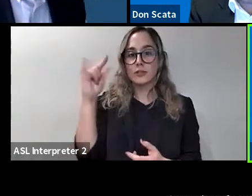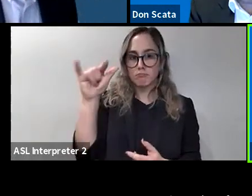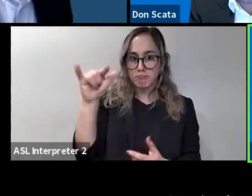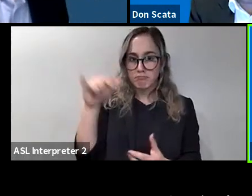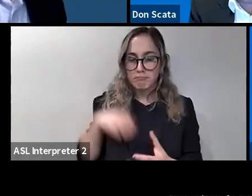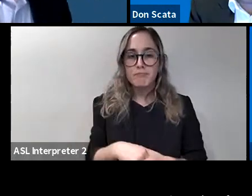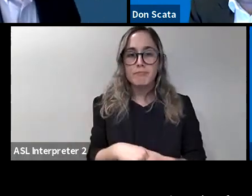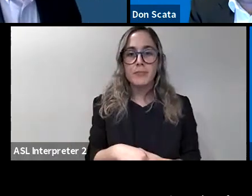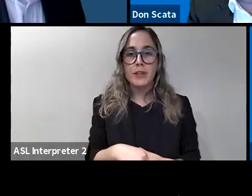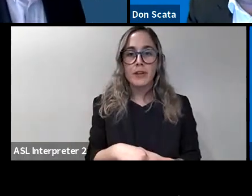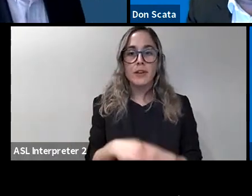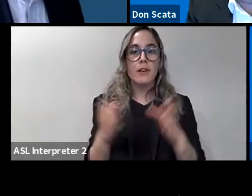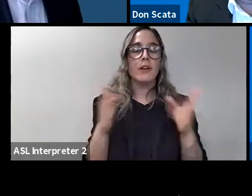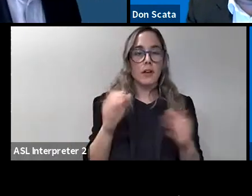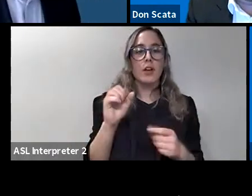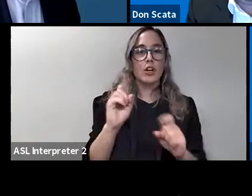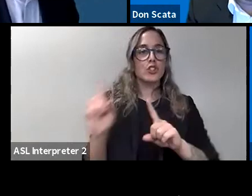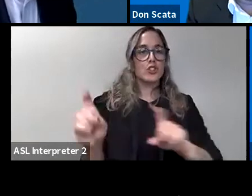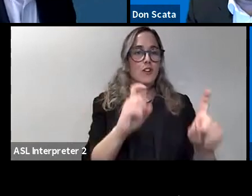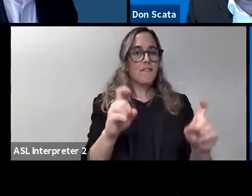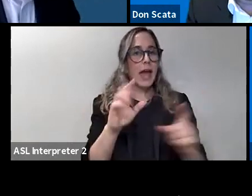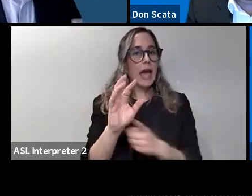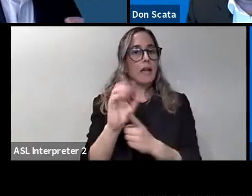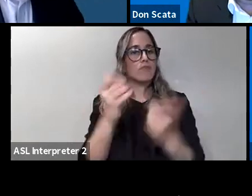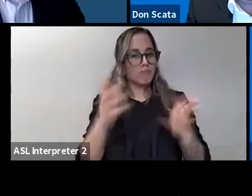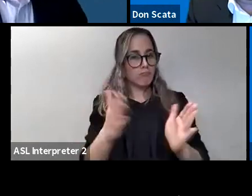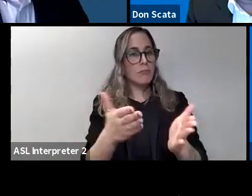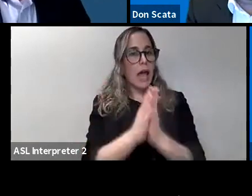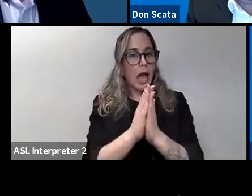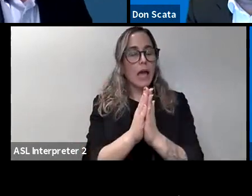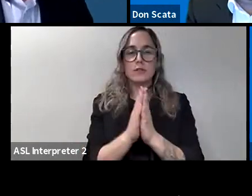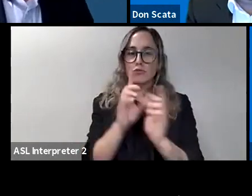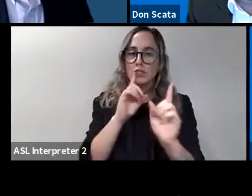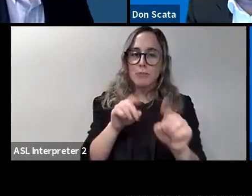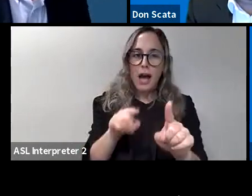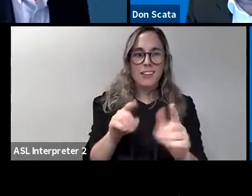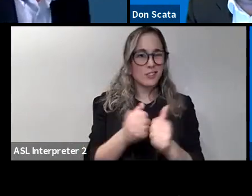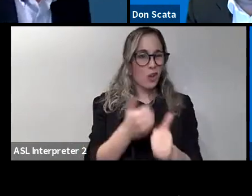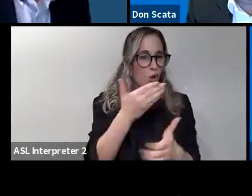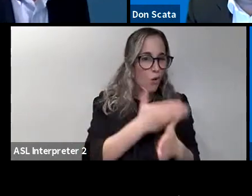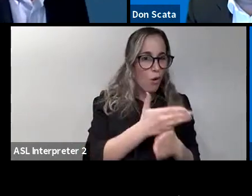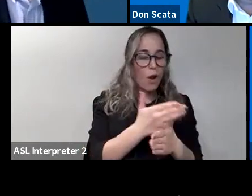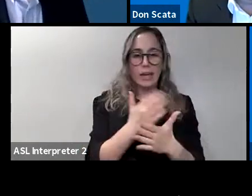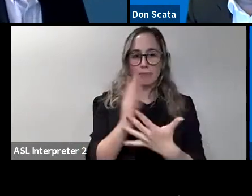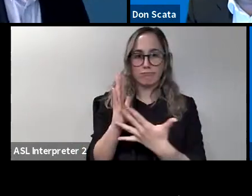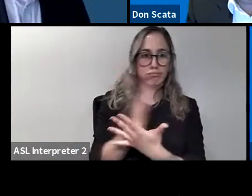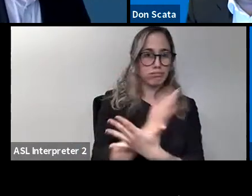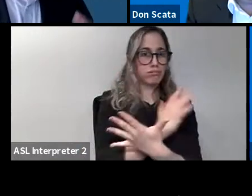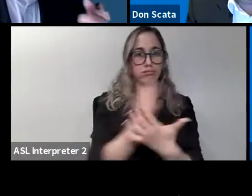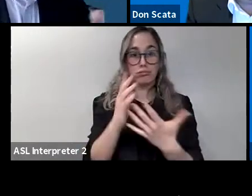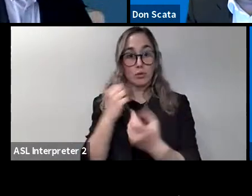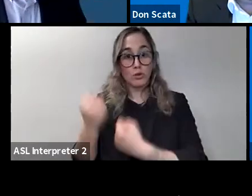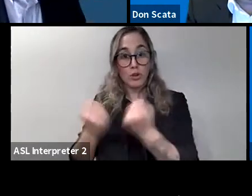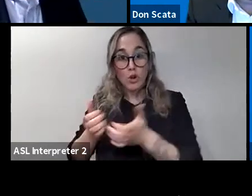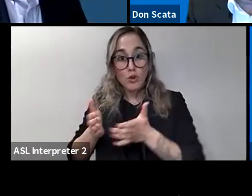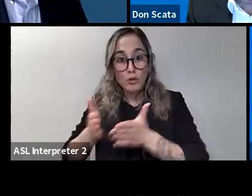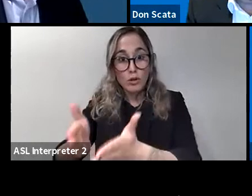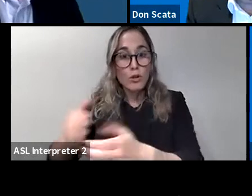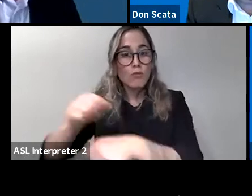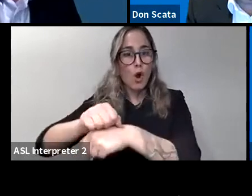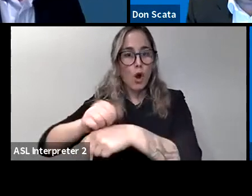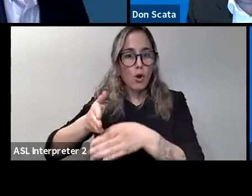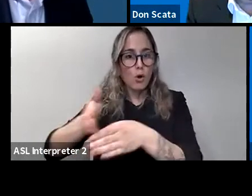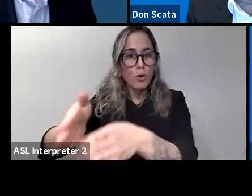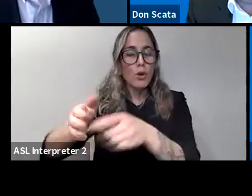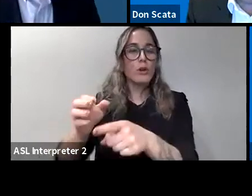Yeah, while the survey did ask respondents to rate how annoyed they were from road vehicle noise, as Eric